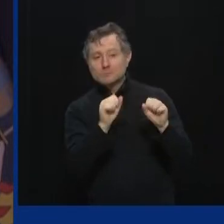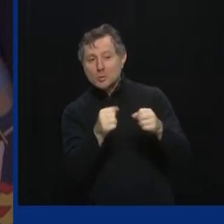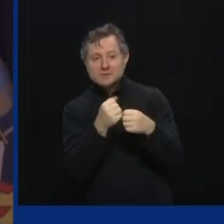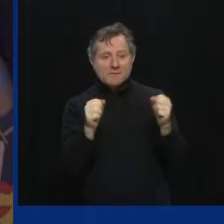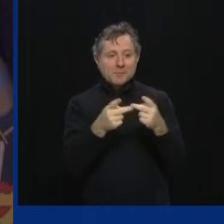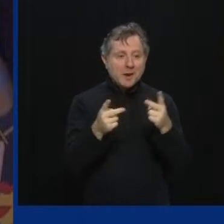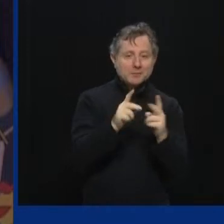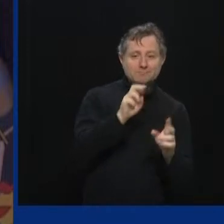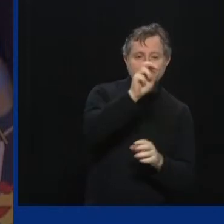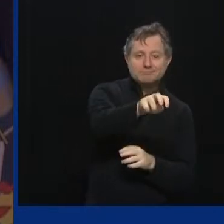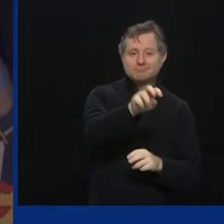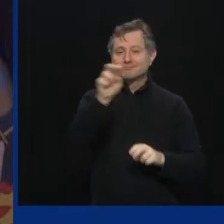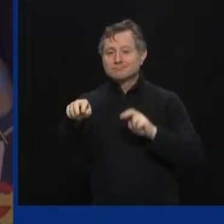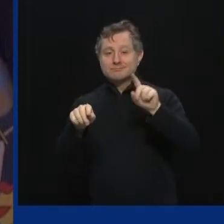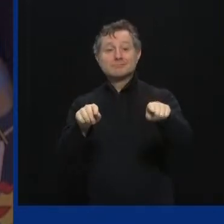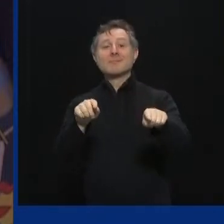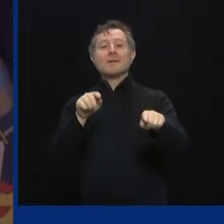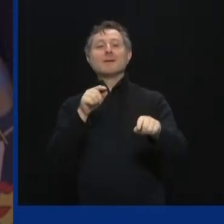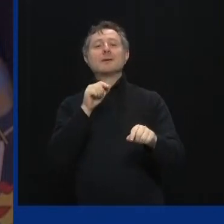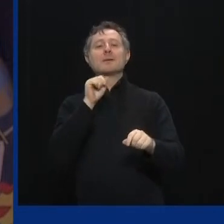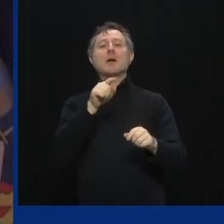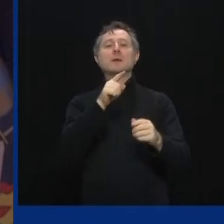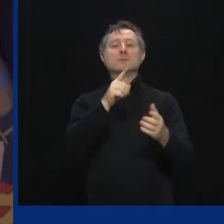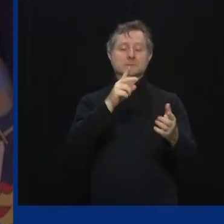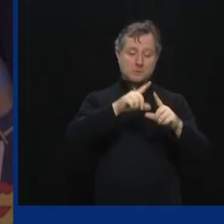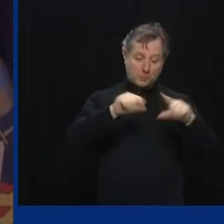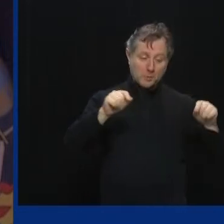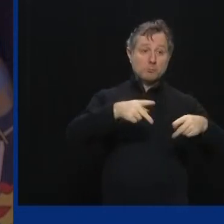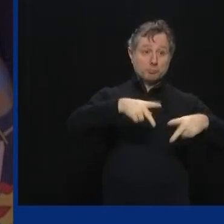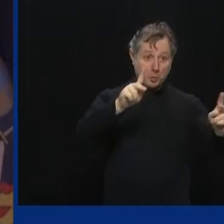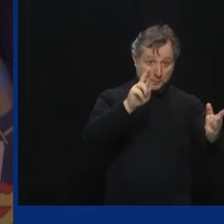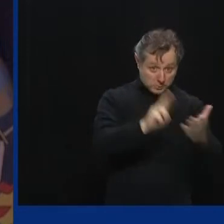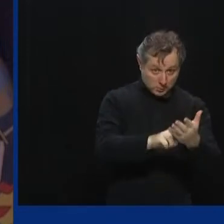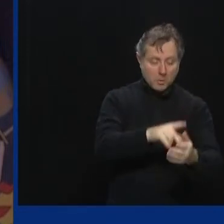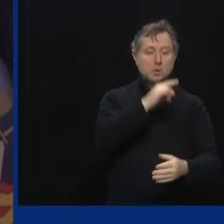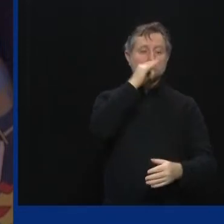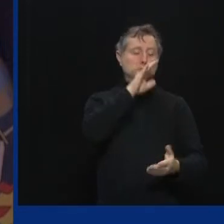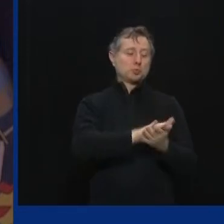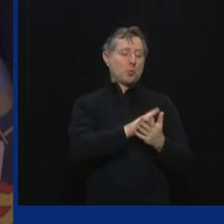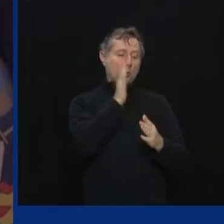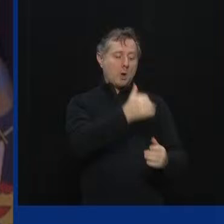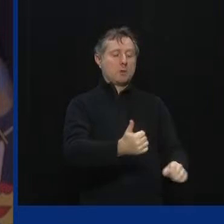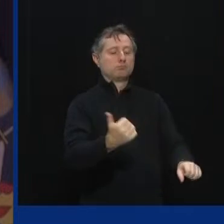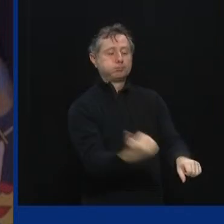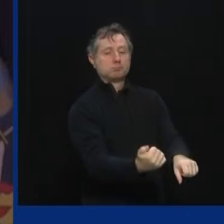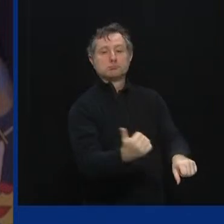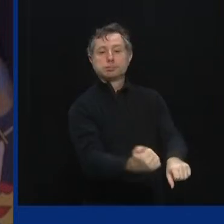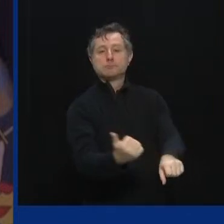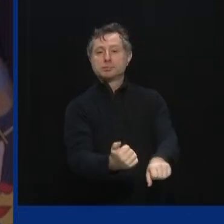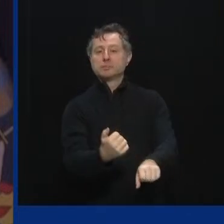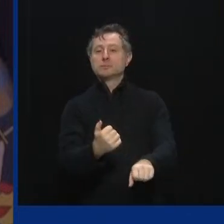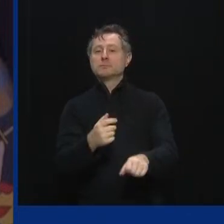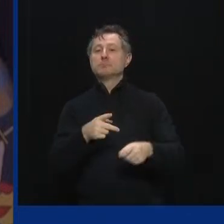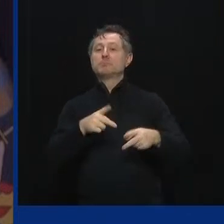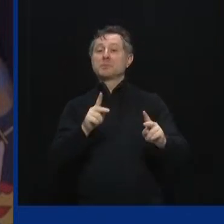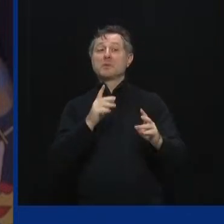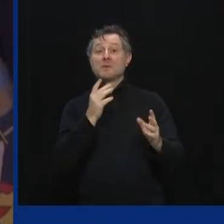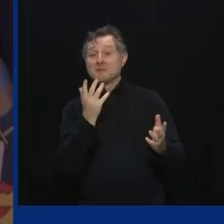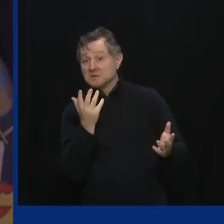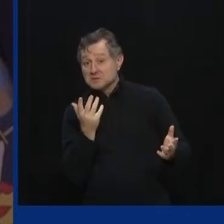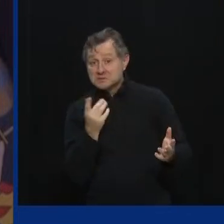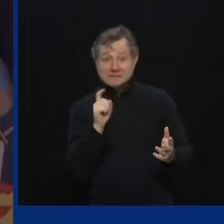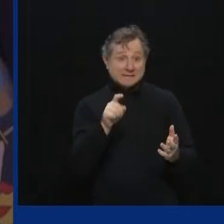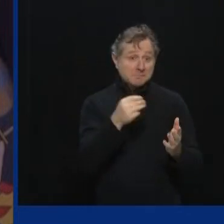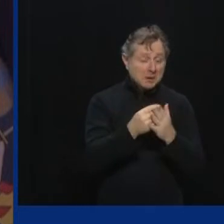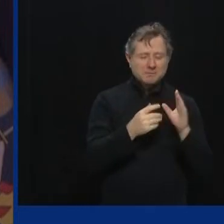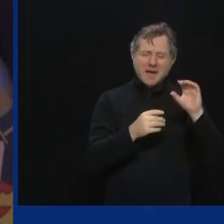that the schools have the resources they need. We'll give them the money if they need more money. We're going to be there to make this happen. But in addition to that,